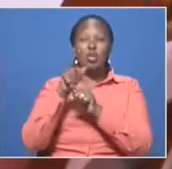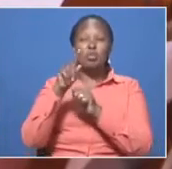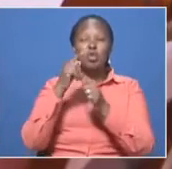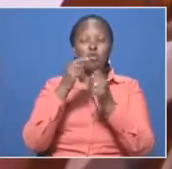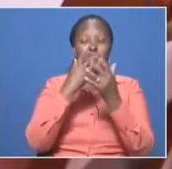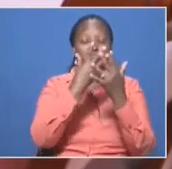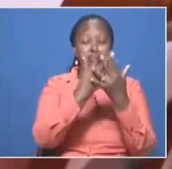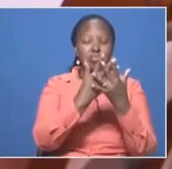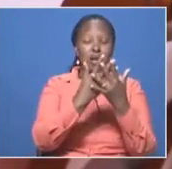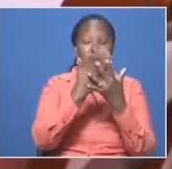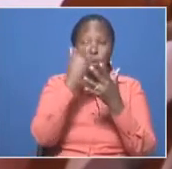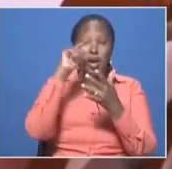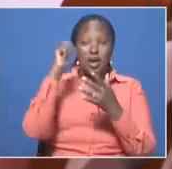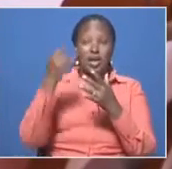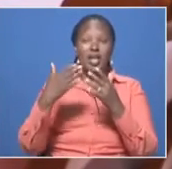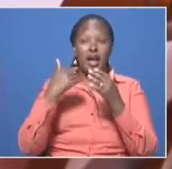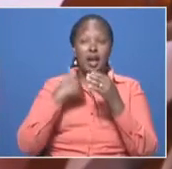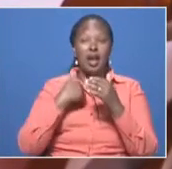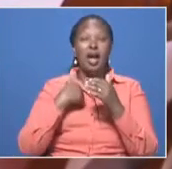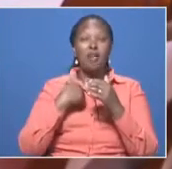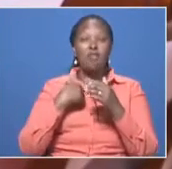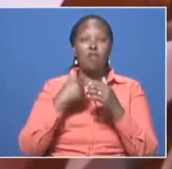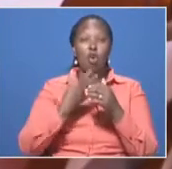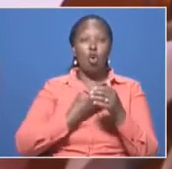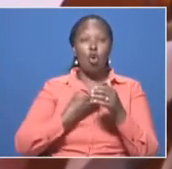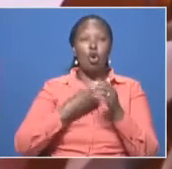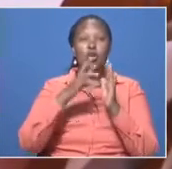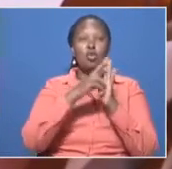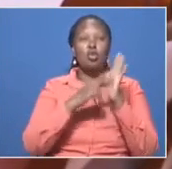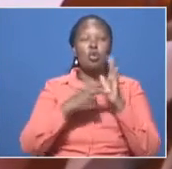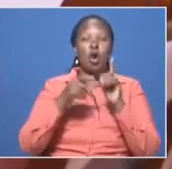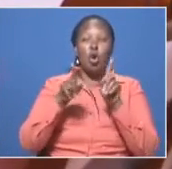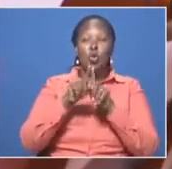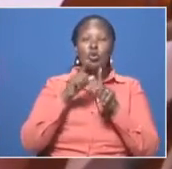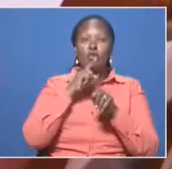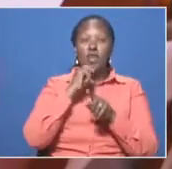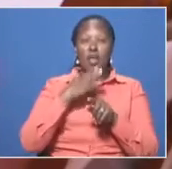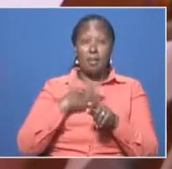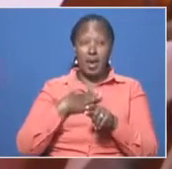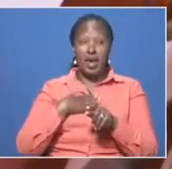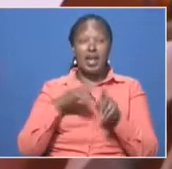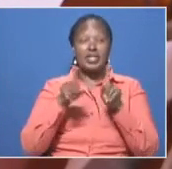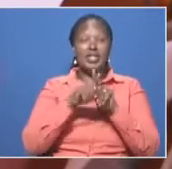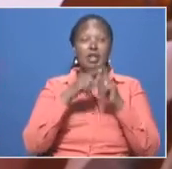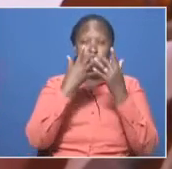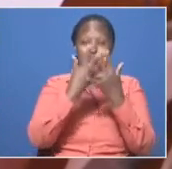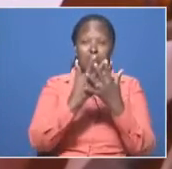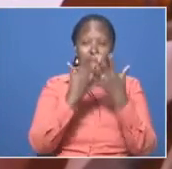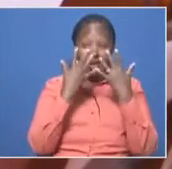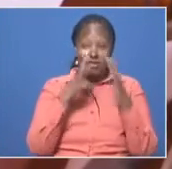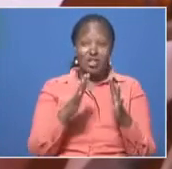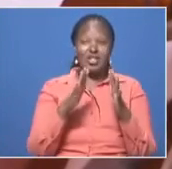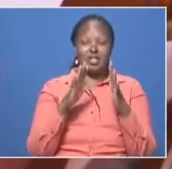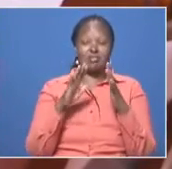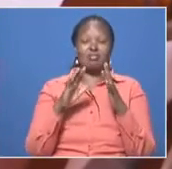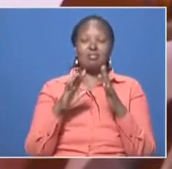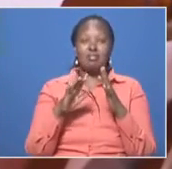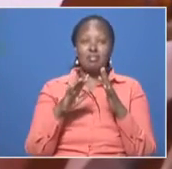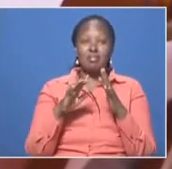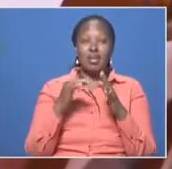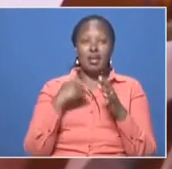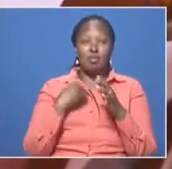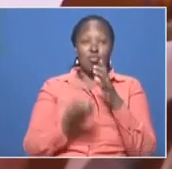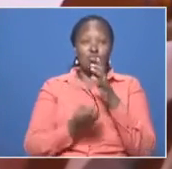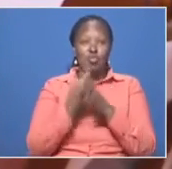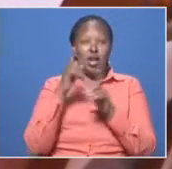be able to have self-rule, mm-hmm. and from my father also, who went to detention. I mean, growing up as a